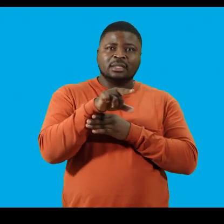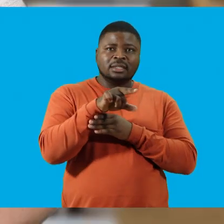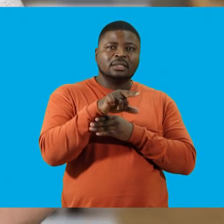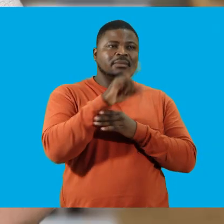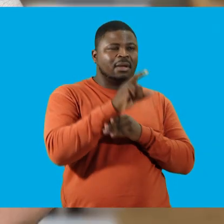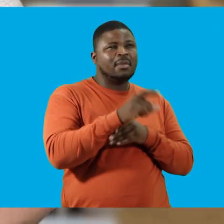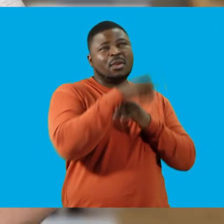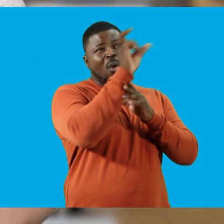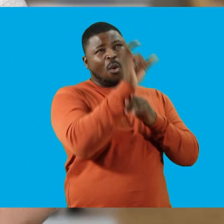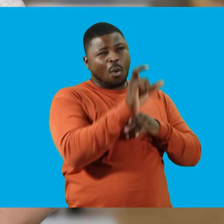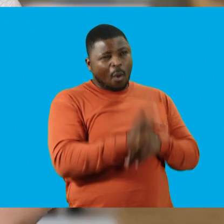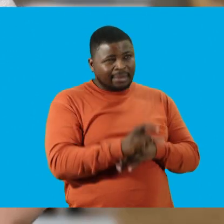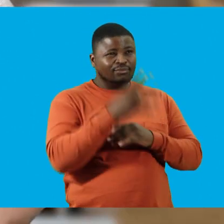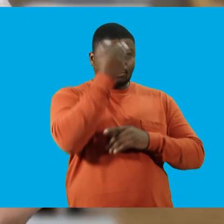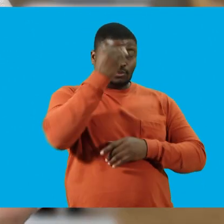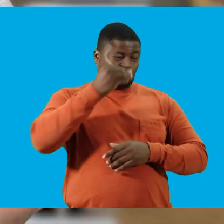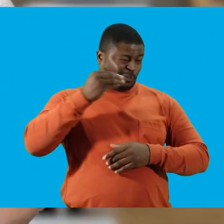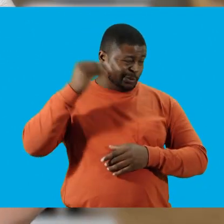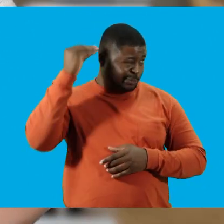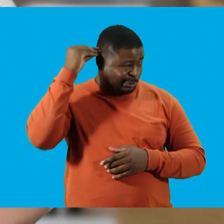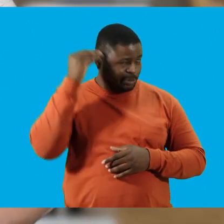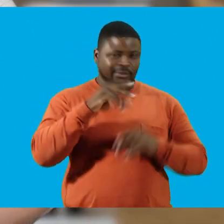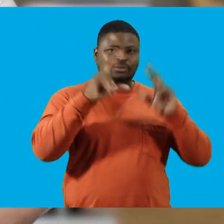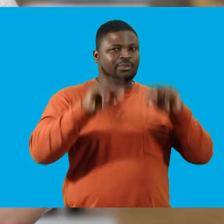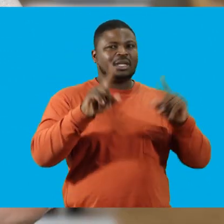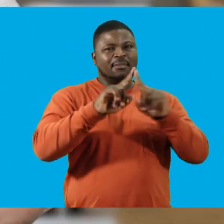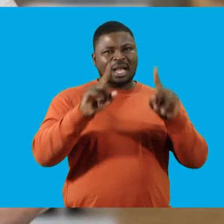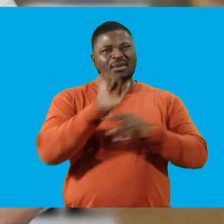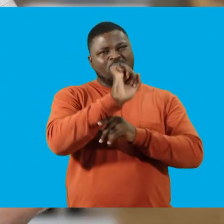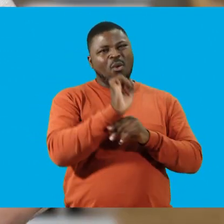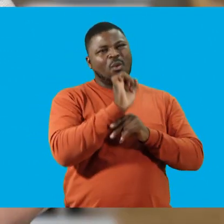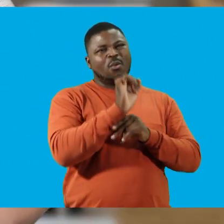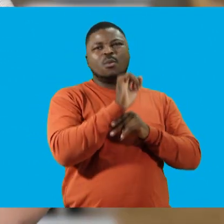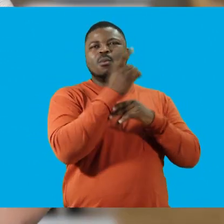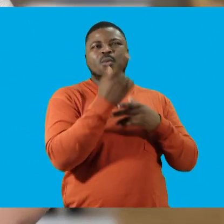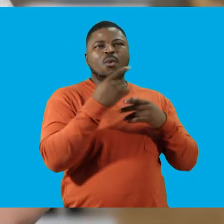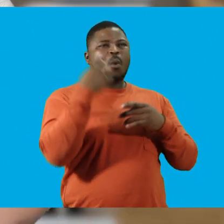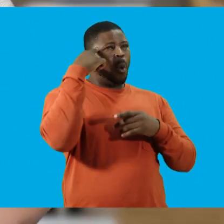learn the definition of by heart. You can write it in your own words.